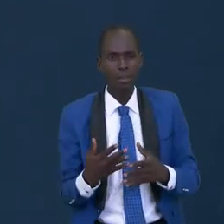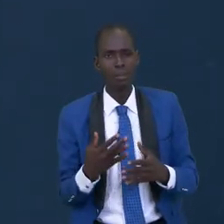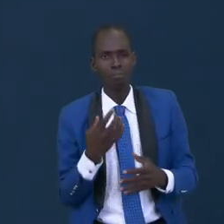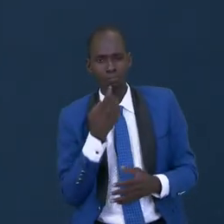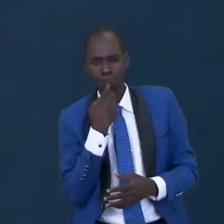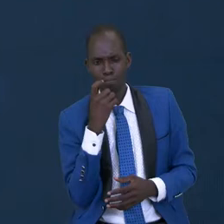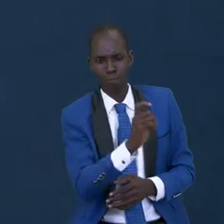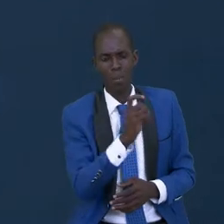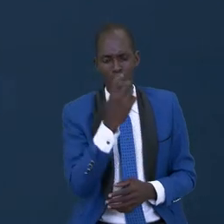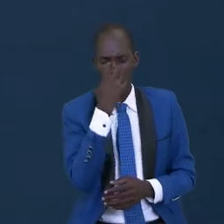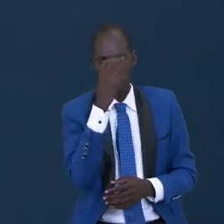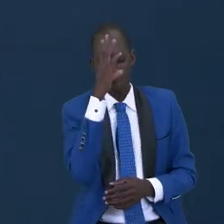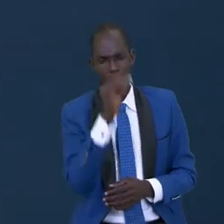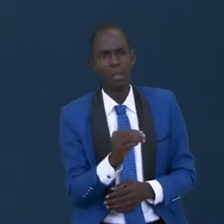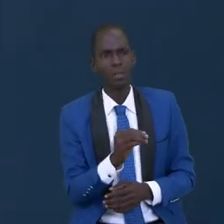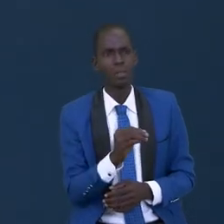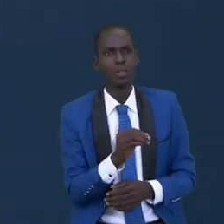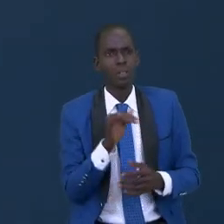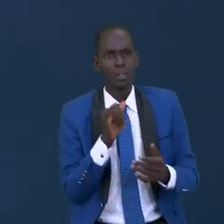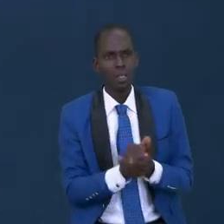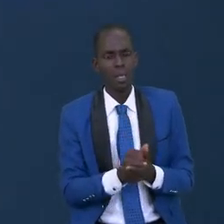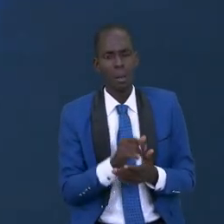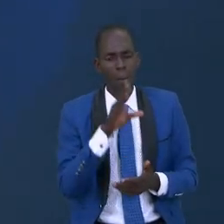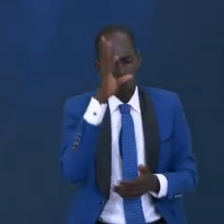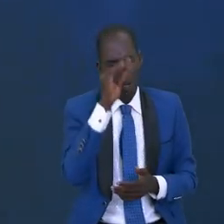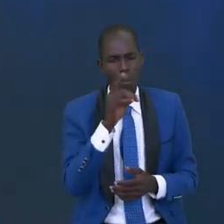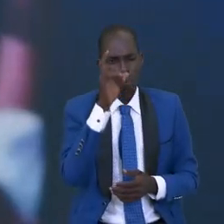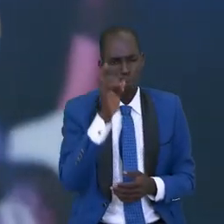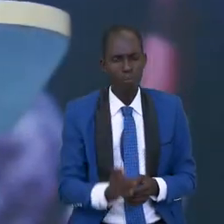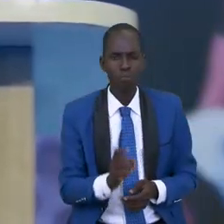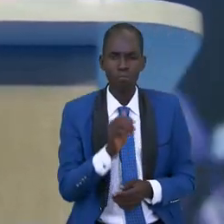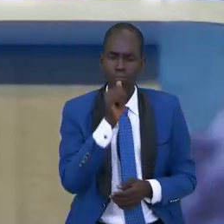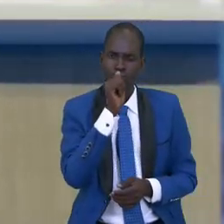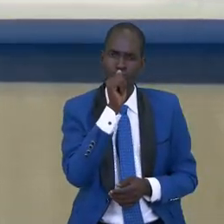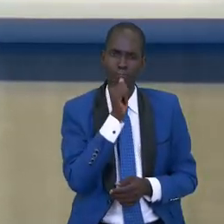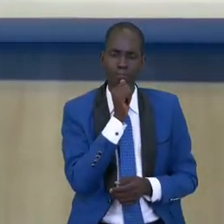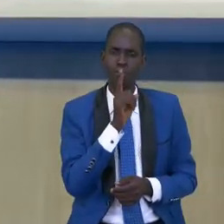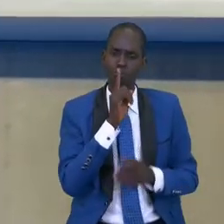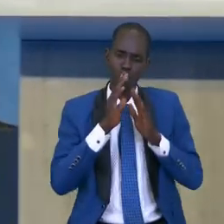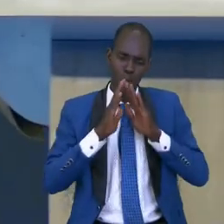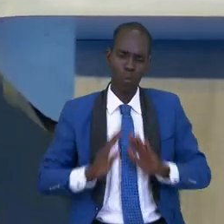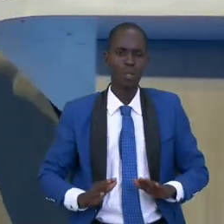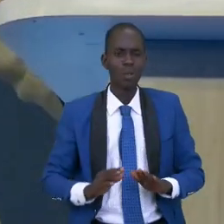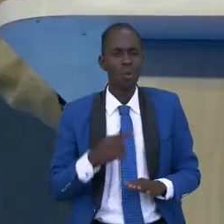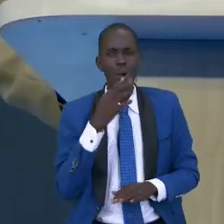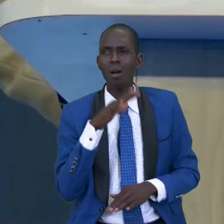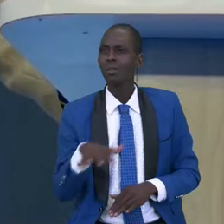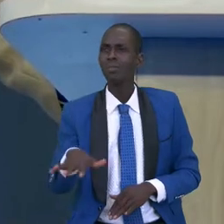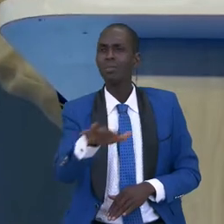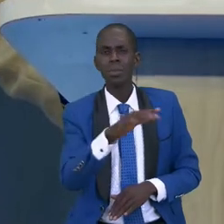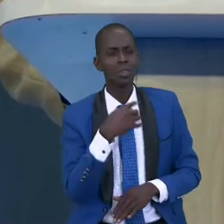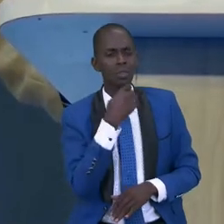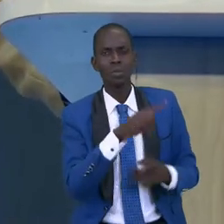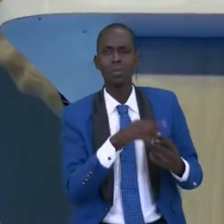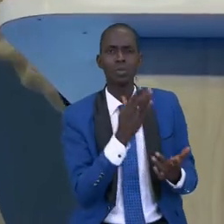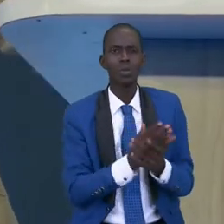him that he should hold his peace. Who are those people? The